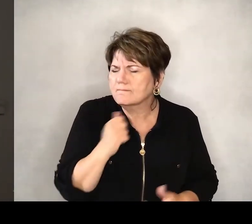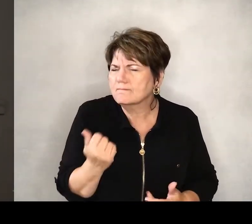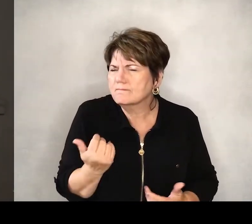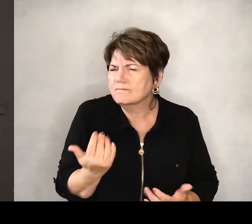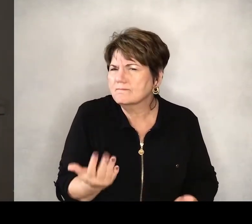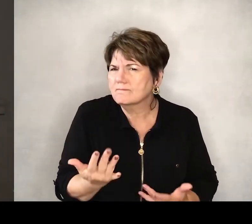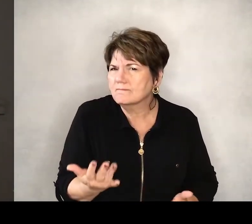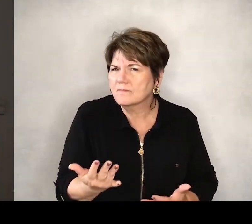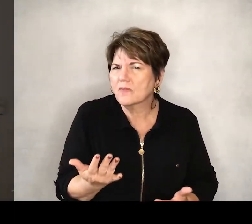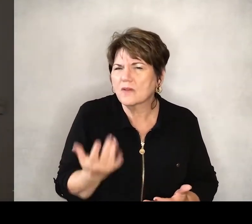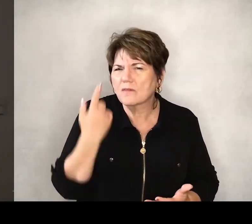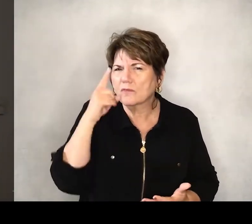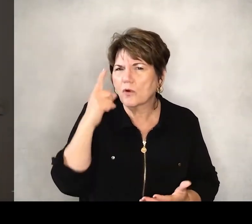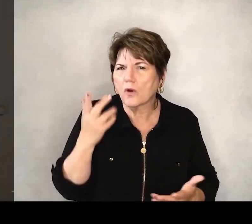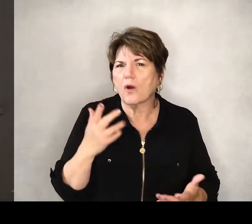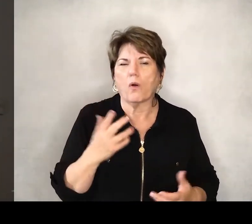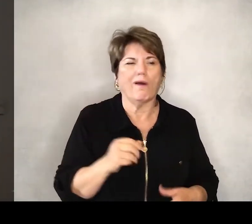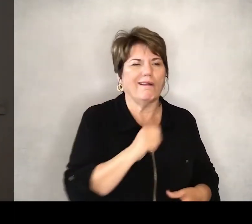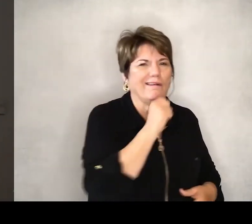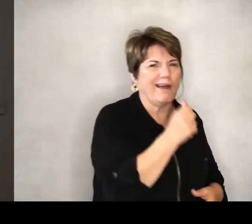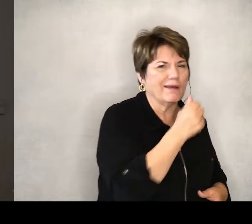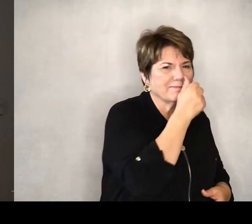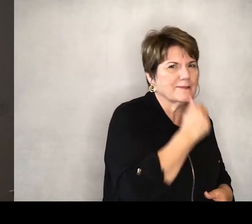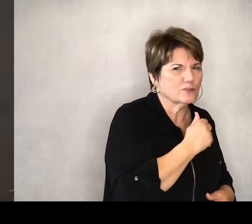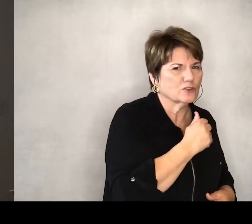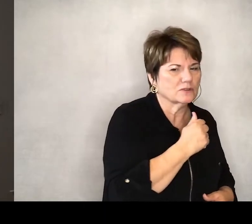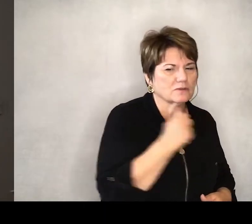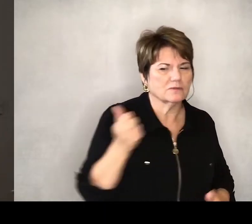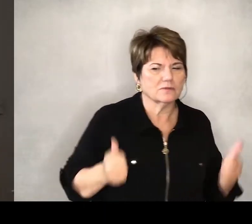for impatiently?